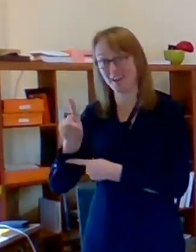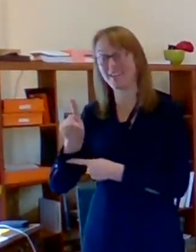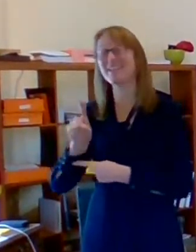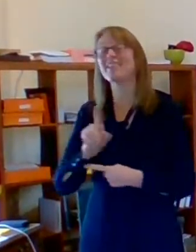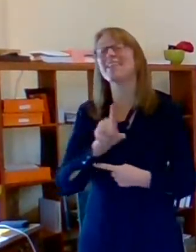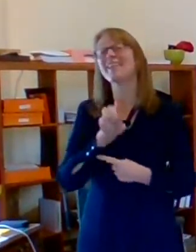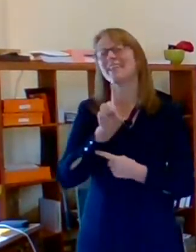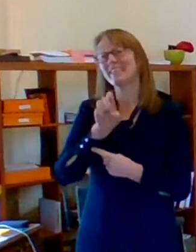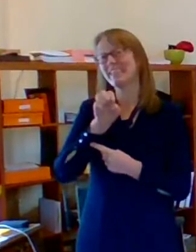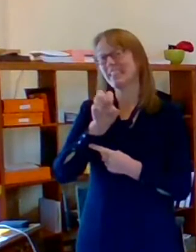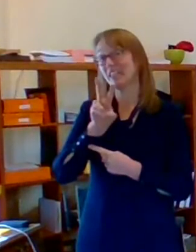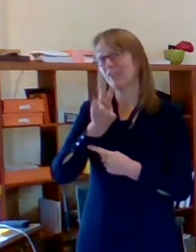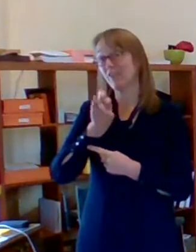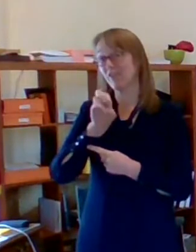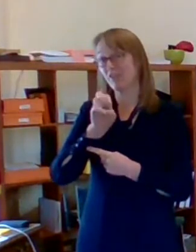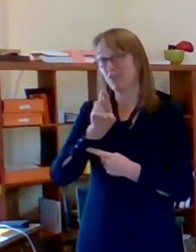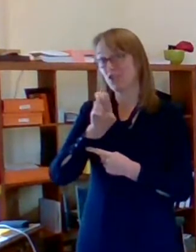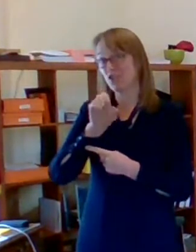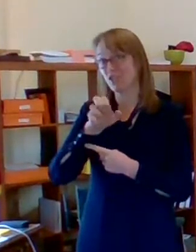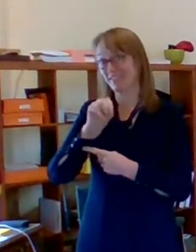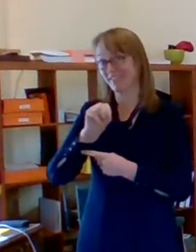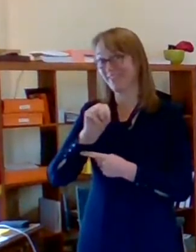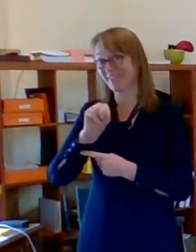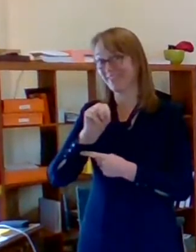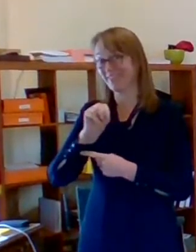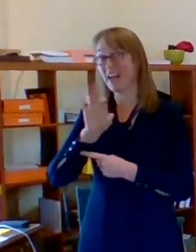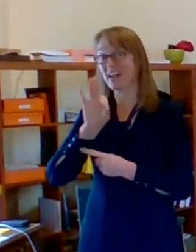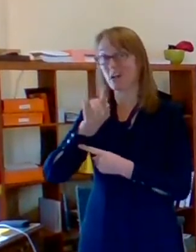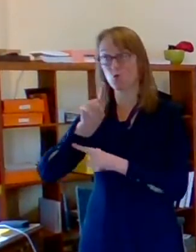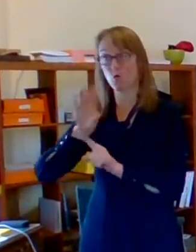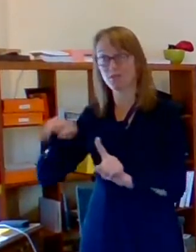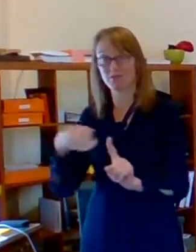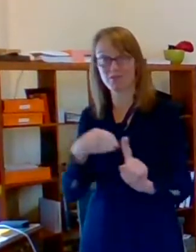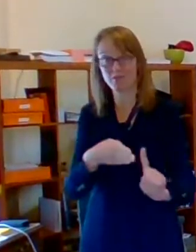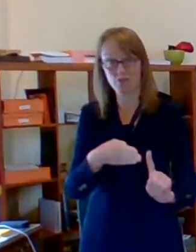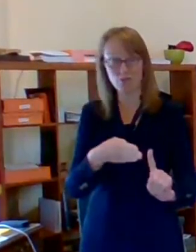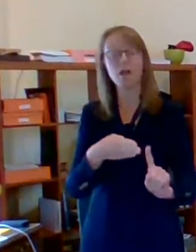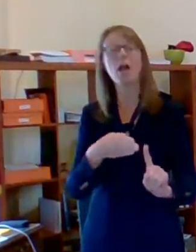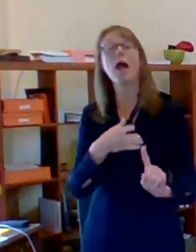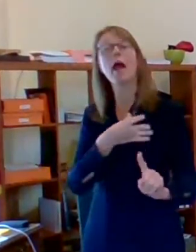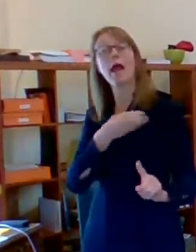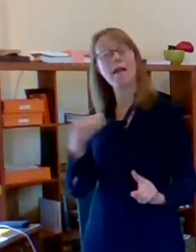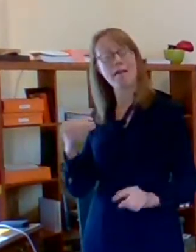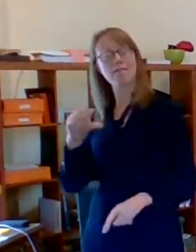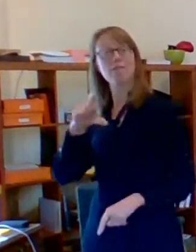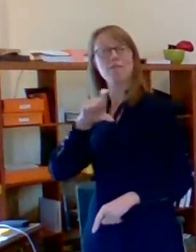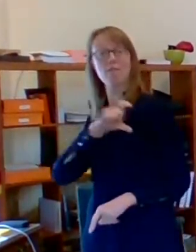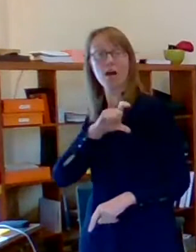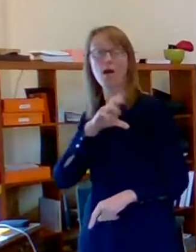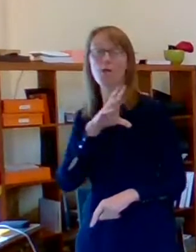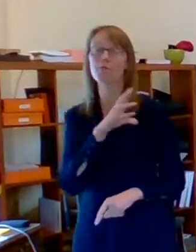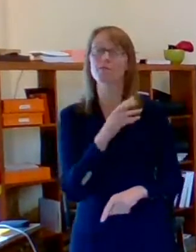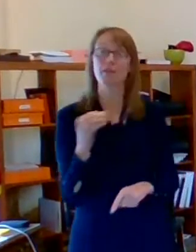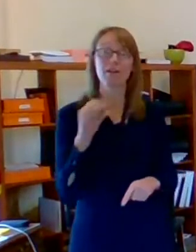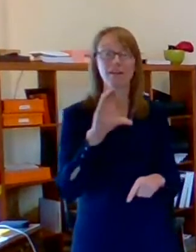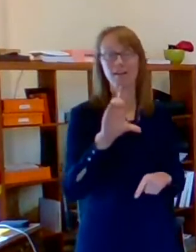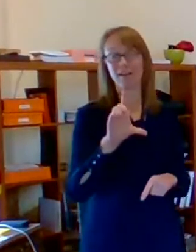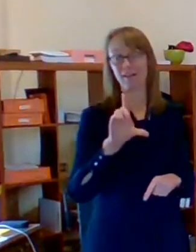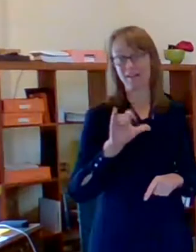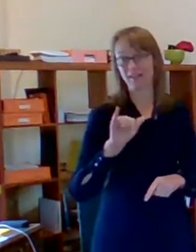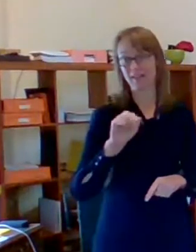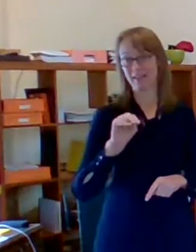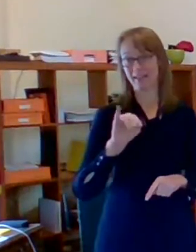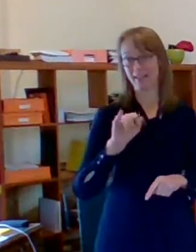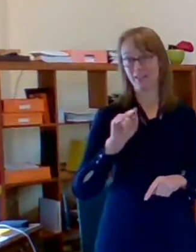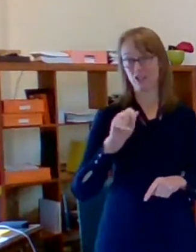Clinician program. They go hand in hand, as you can tell. And so we're launching that, and